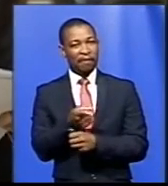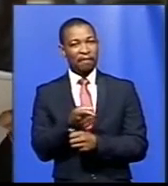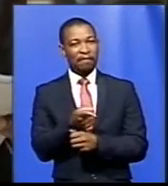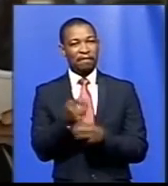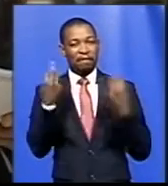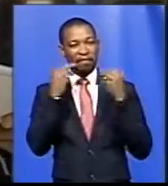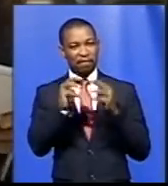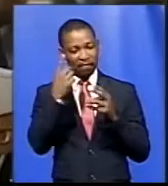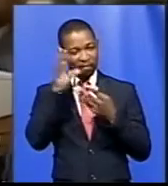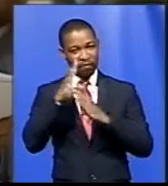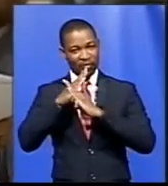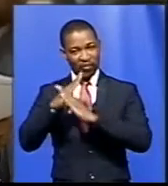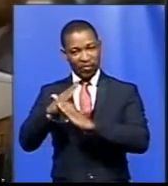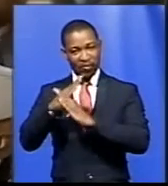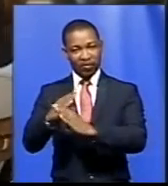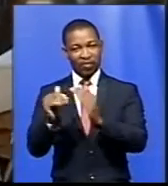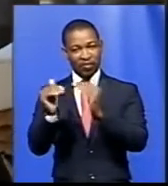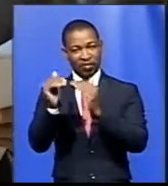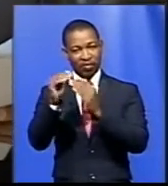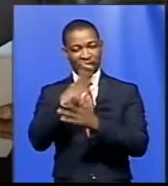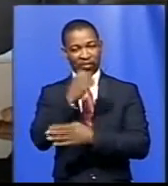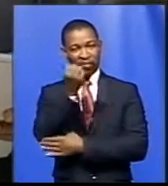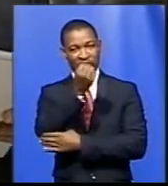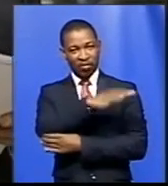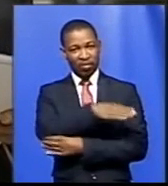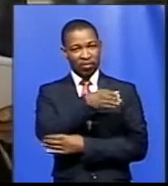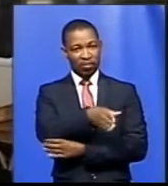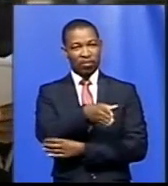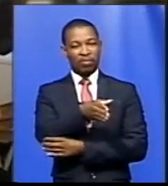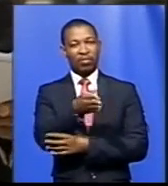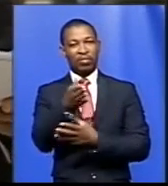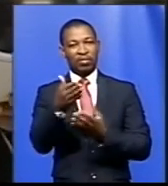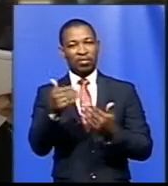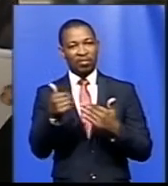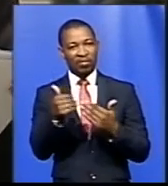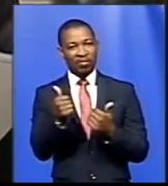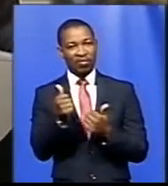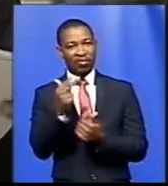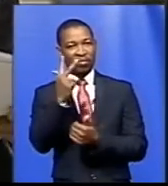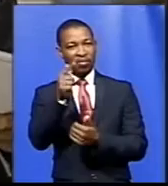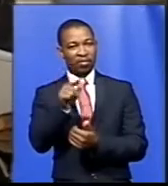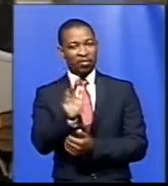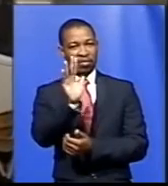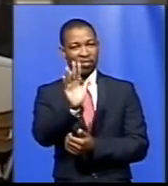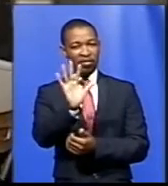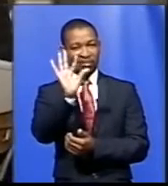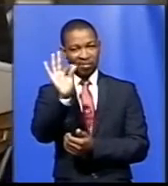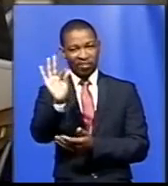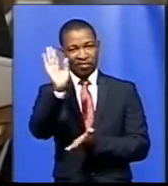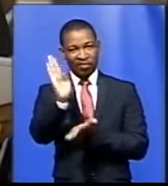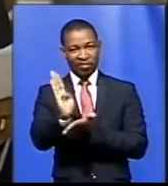2016-2017. The Ministry of Defence, Justice and Security, with a proposed allocation of 3.59